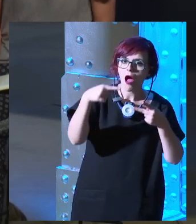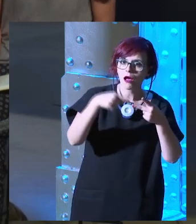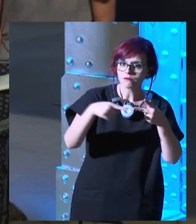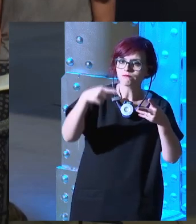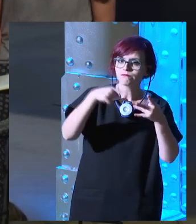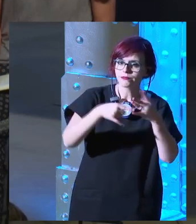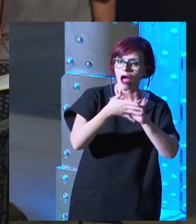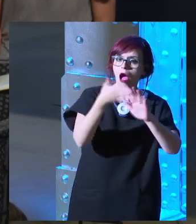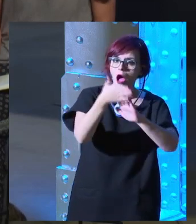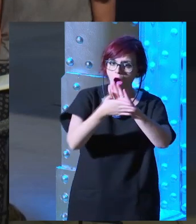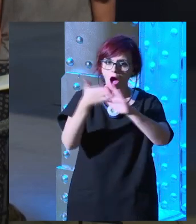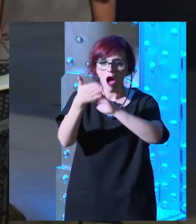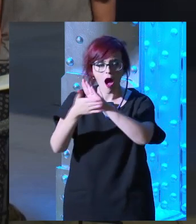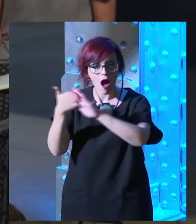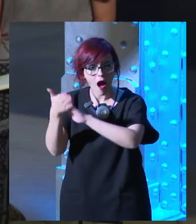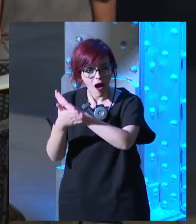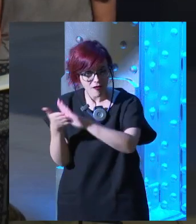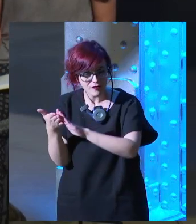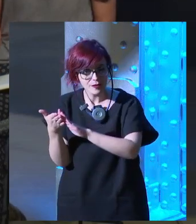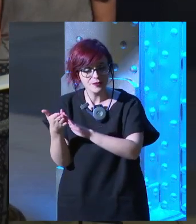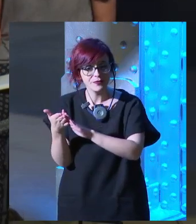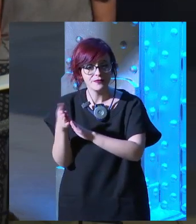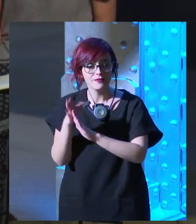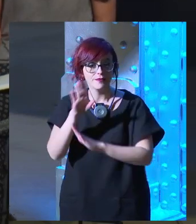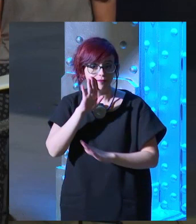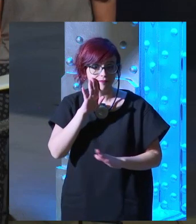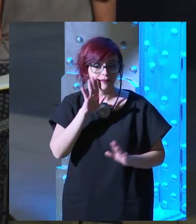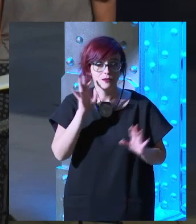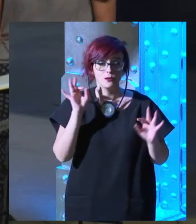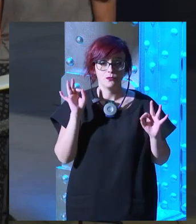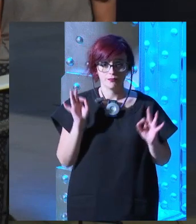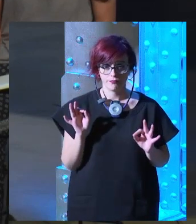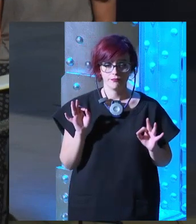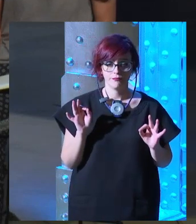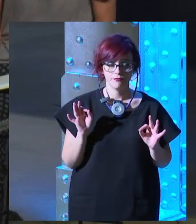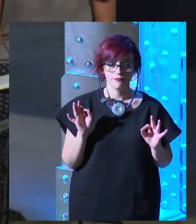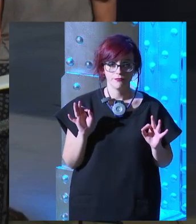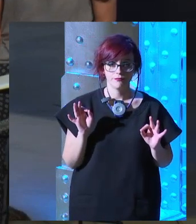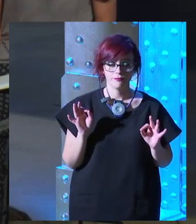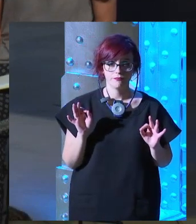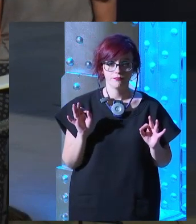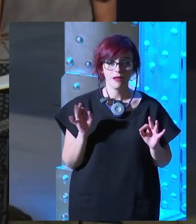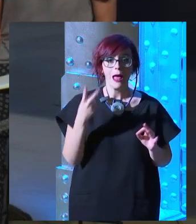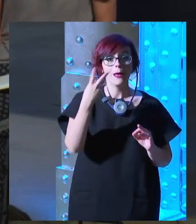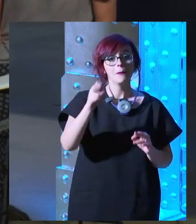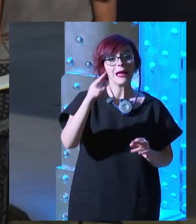And it was 92, it was 20 years later